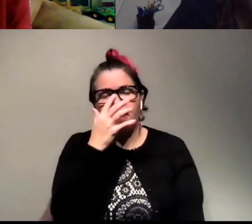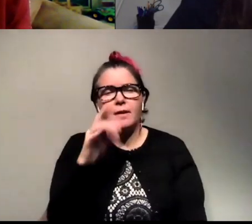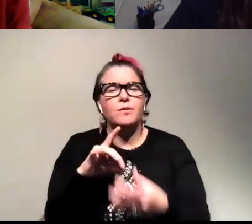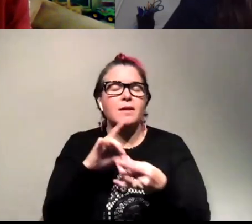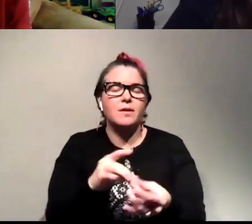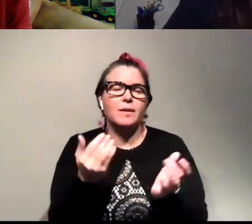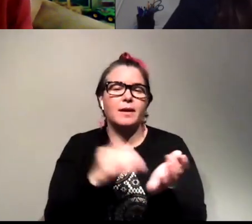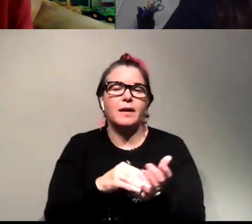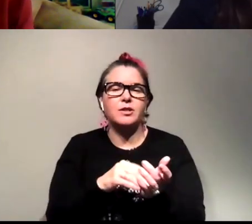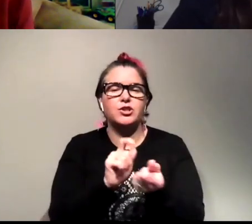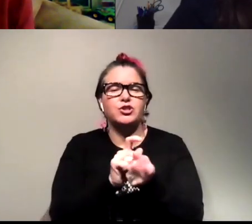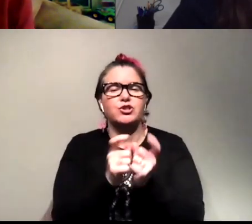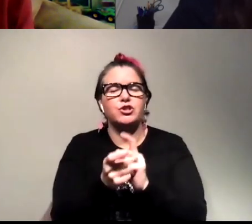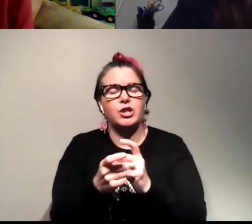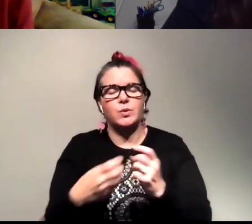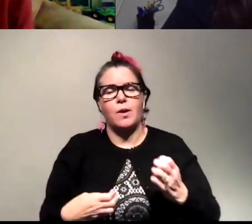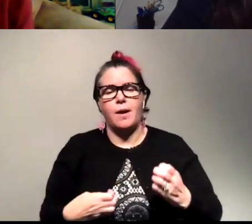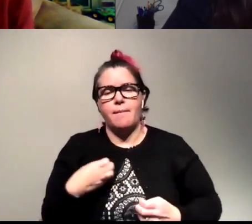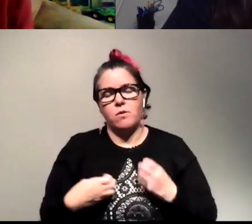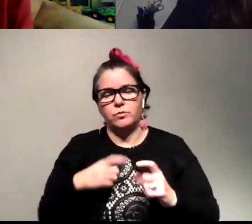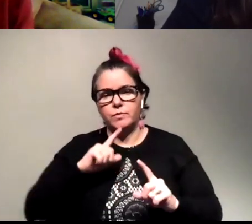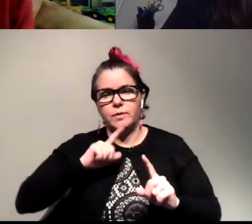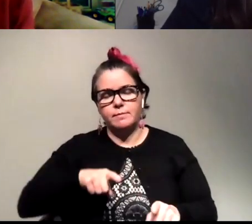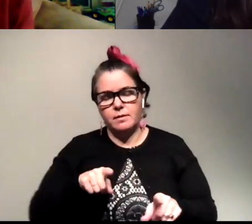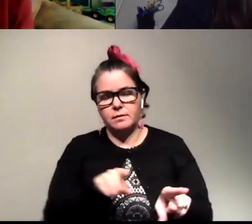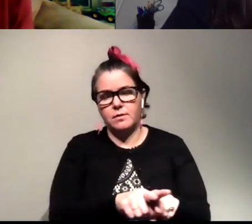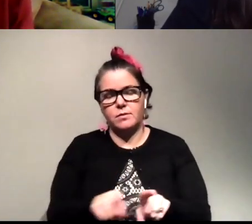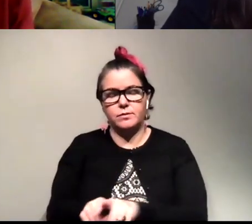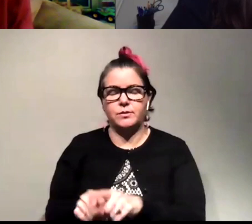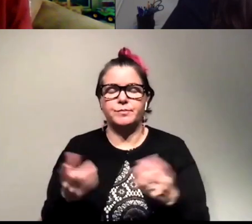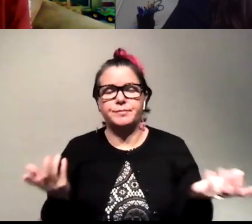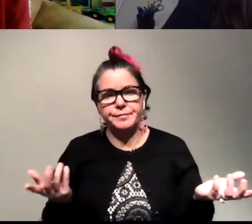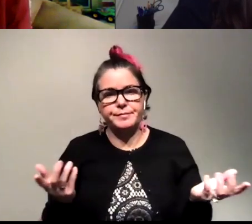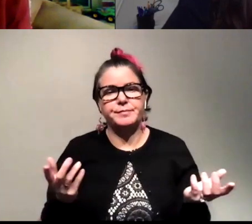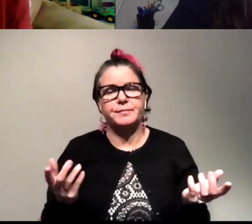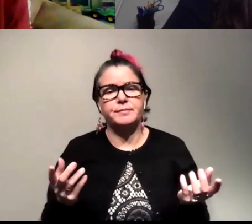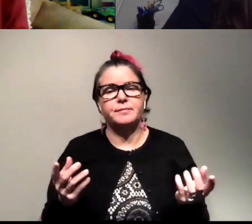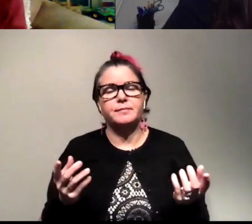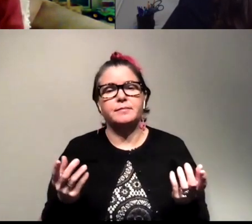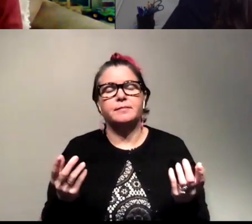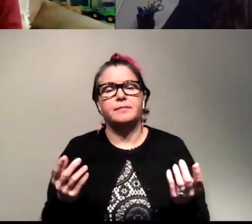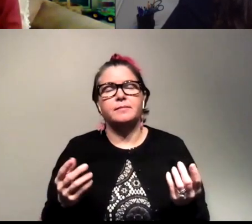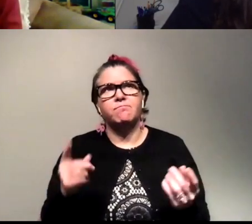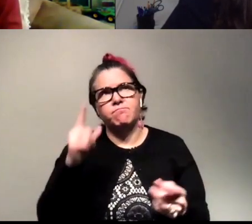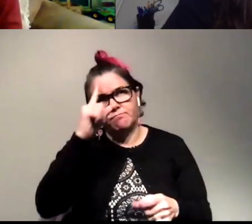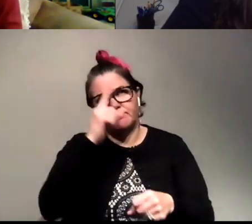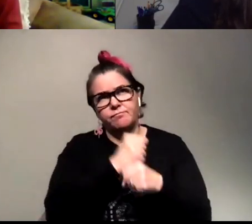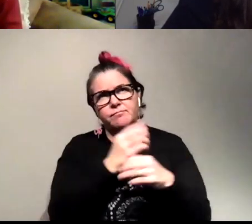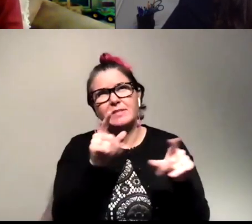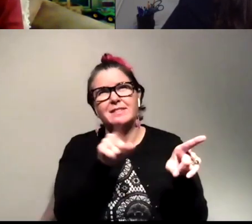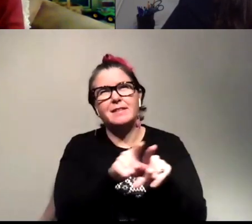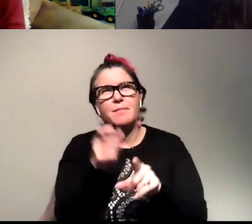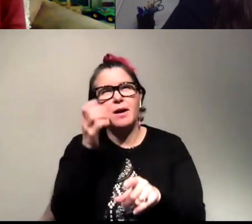changing your emotional responses as well. And really depending now, if you think about the same kind of thing, but